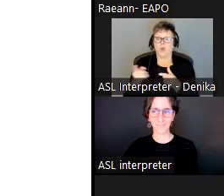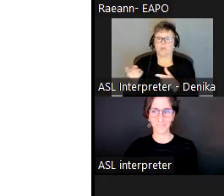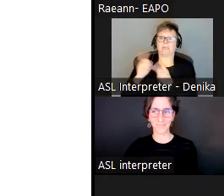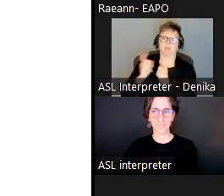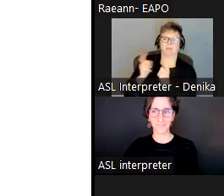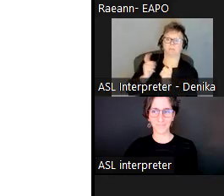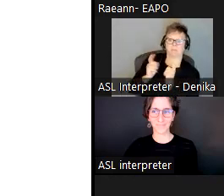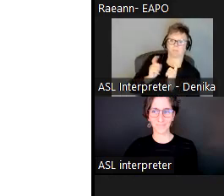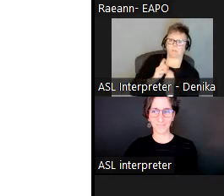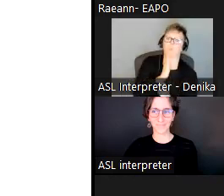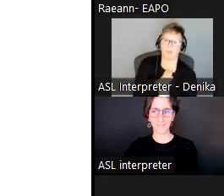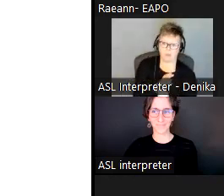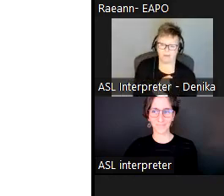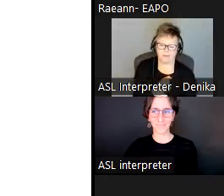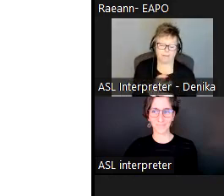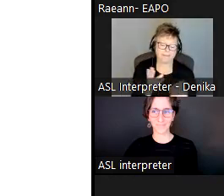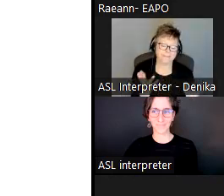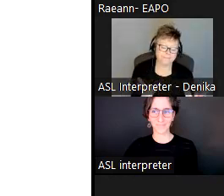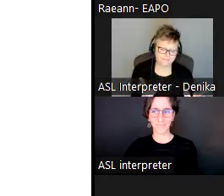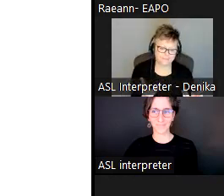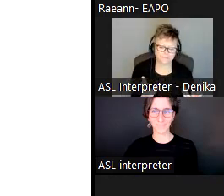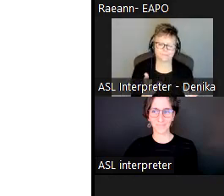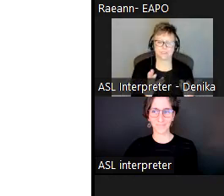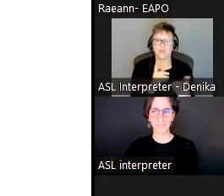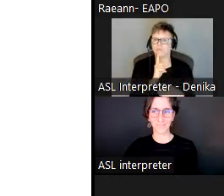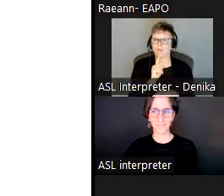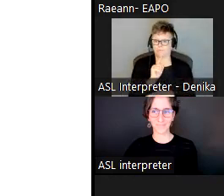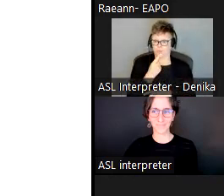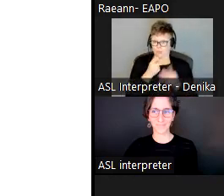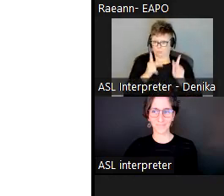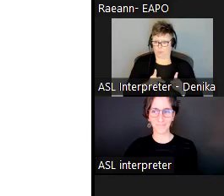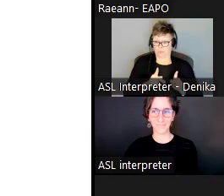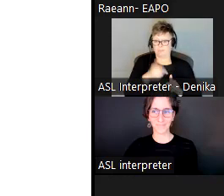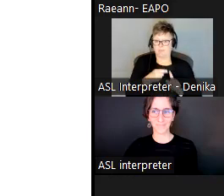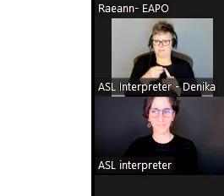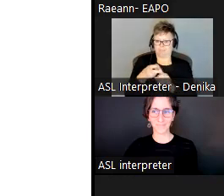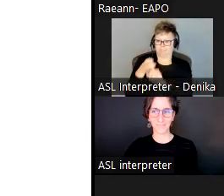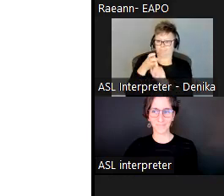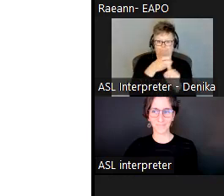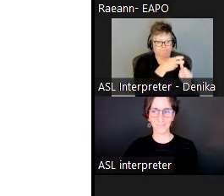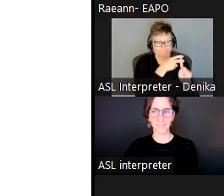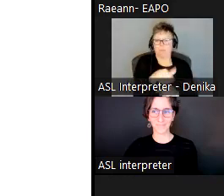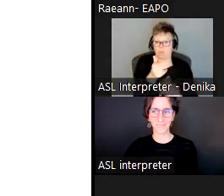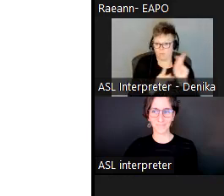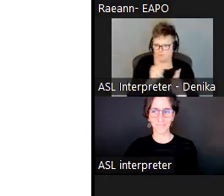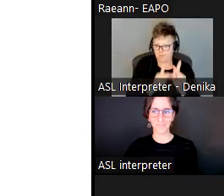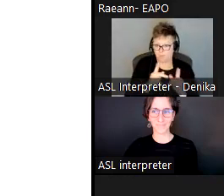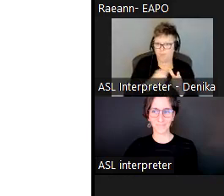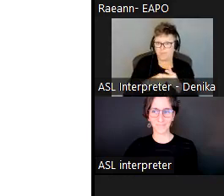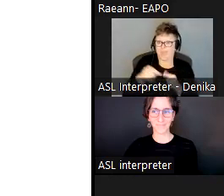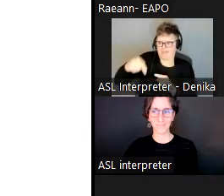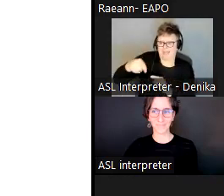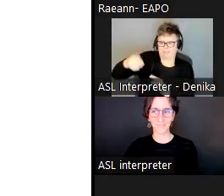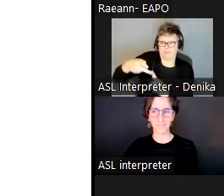be, well, ultimately the first person must recruit other people, and then the next people must recruit